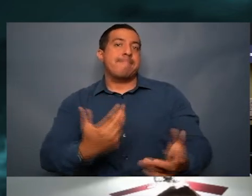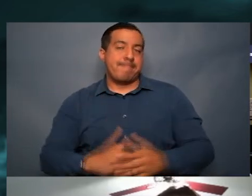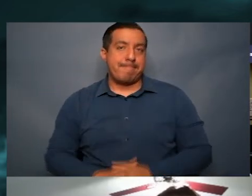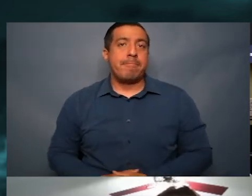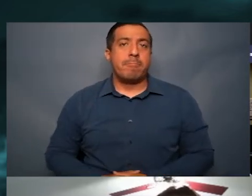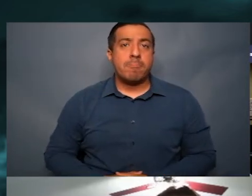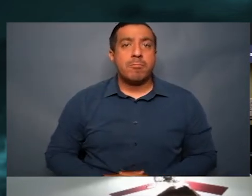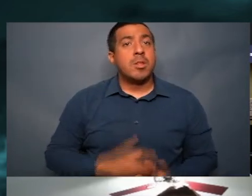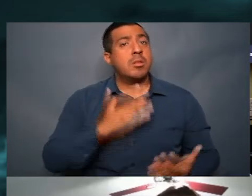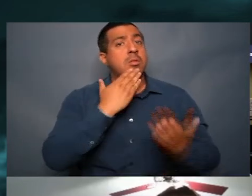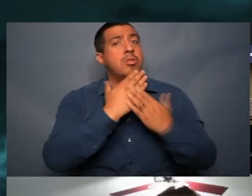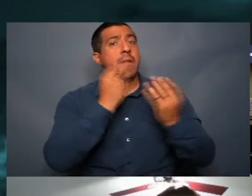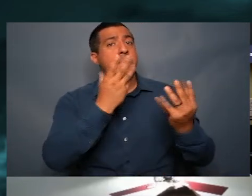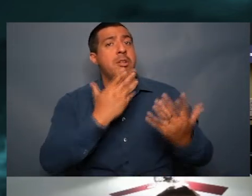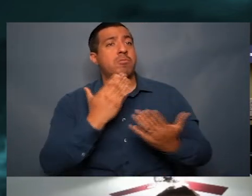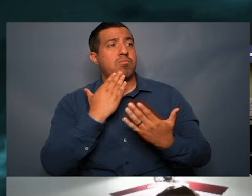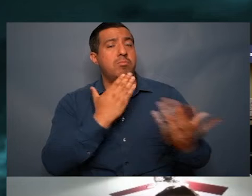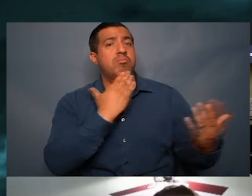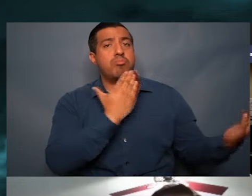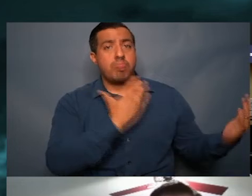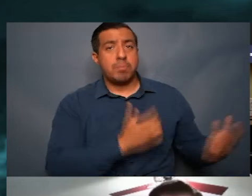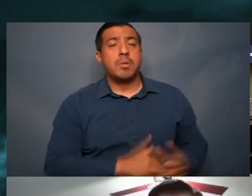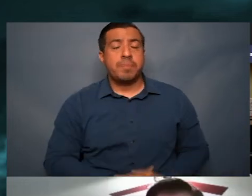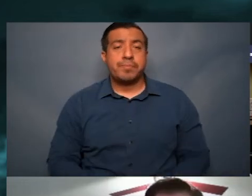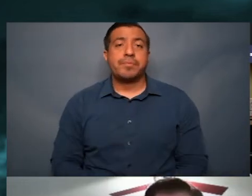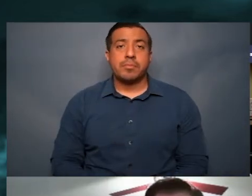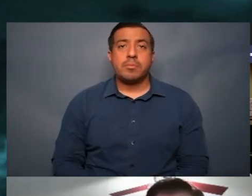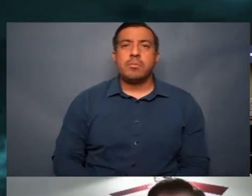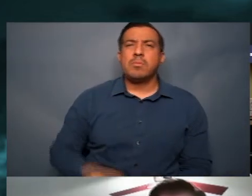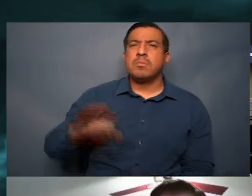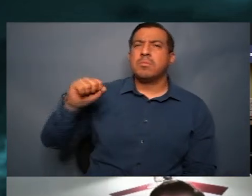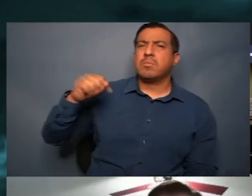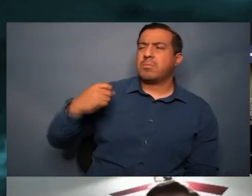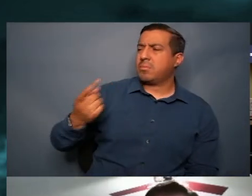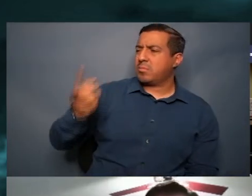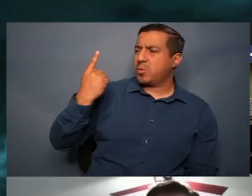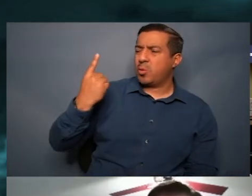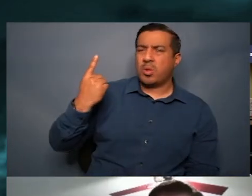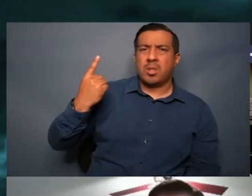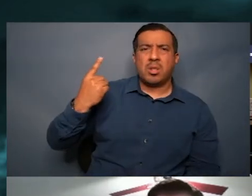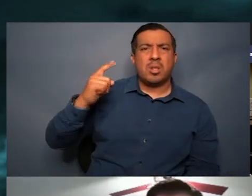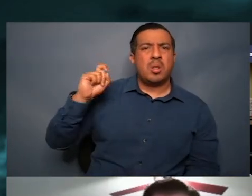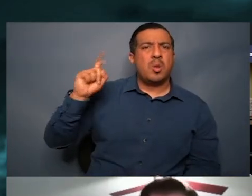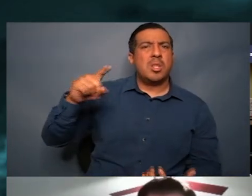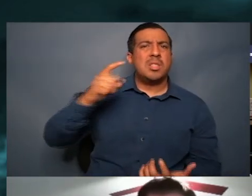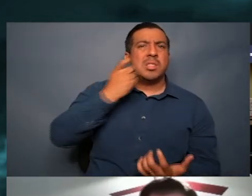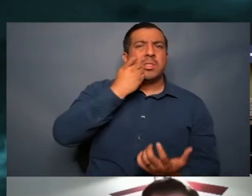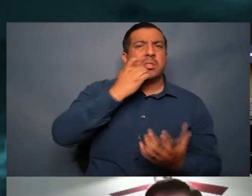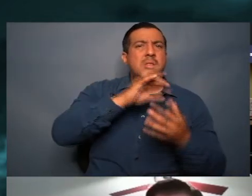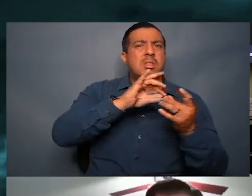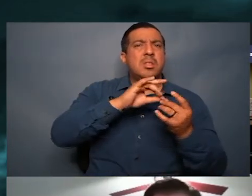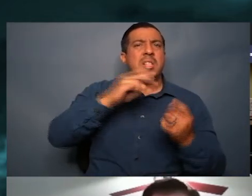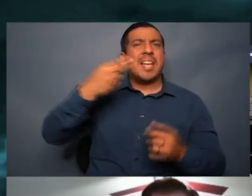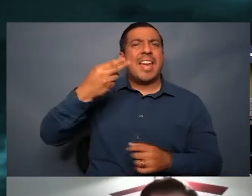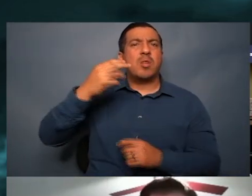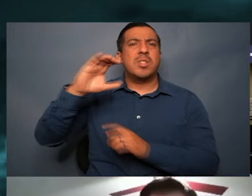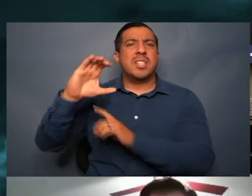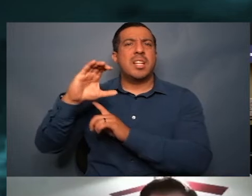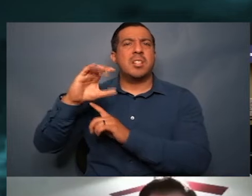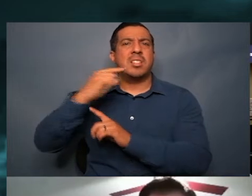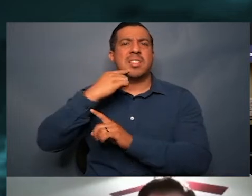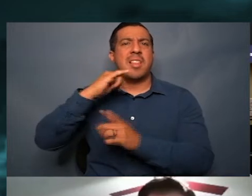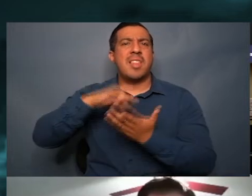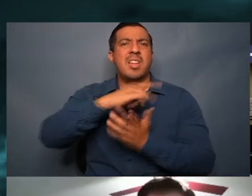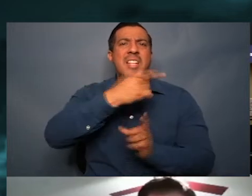It's great information. Thanks, everyone. Yeah, and we did have a question coming in here about Harris County being